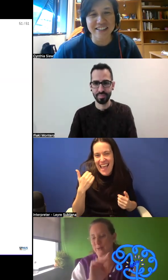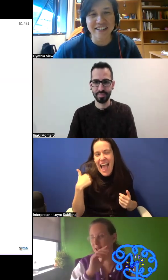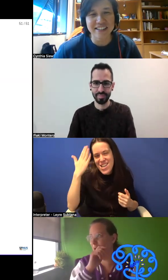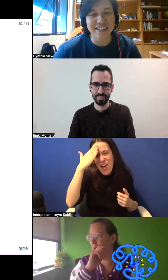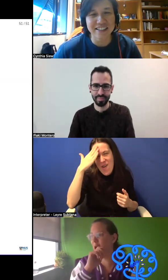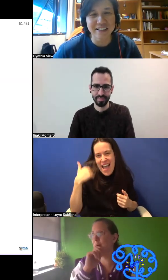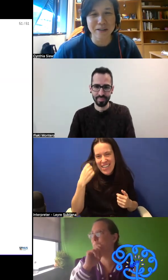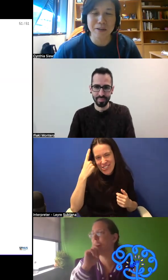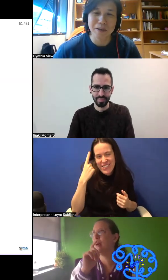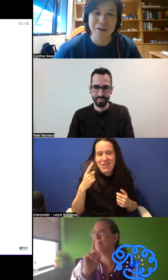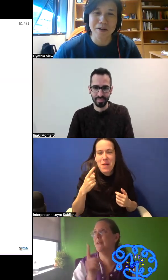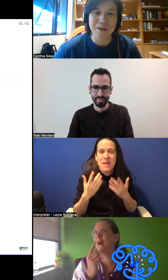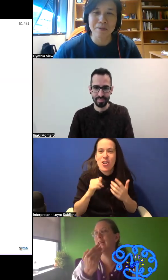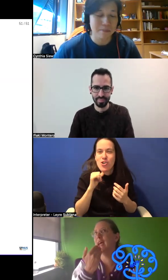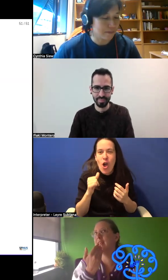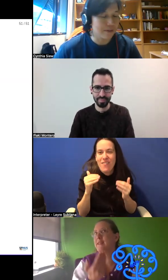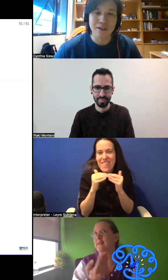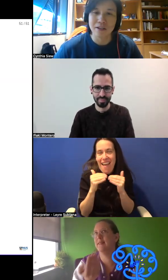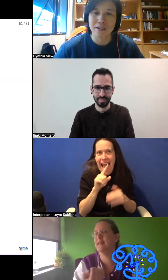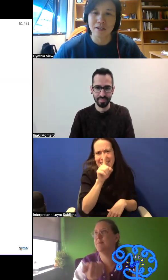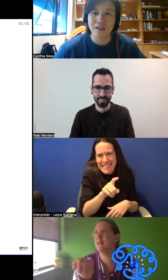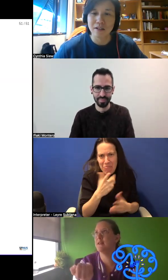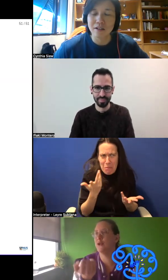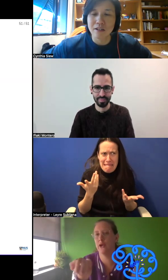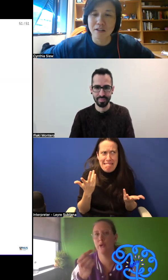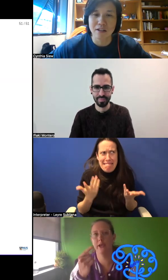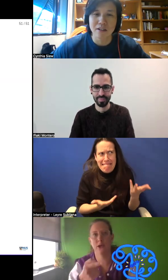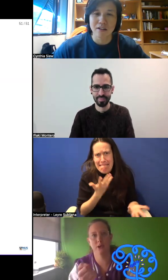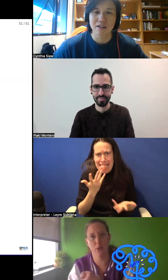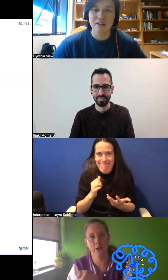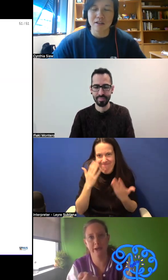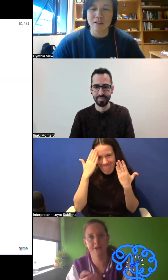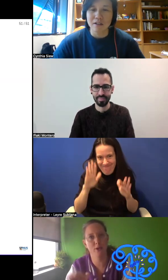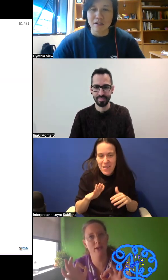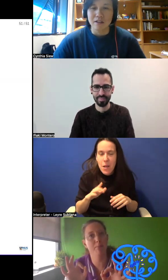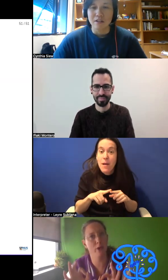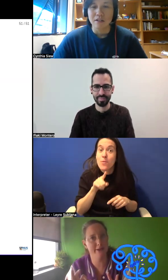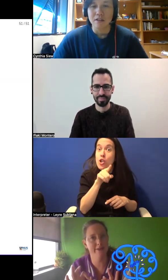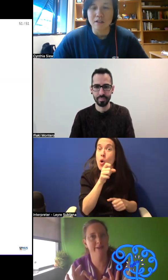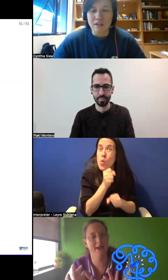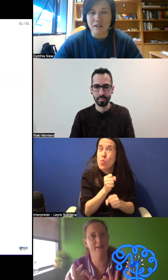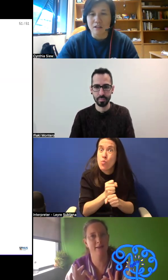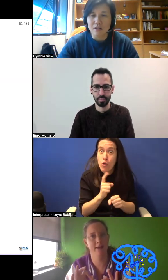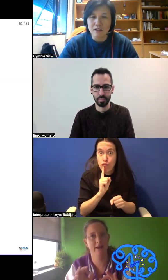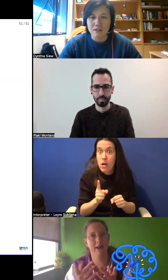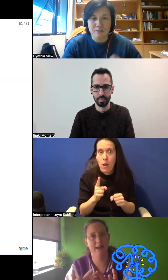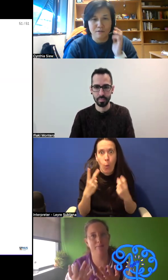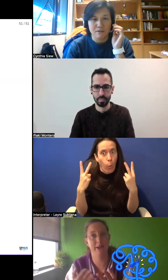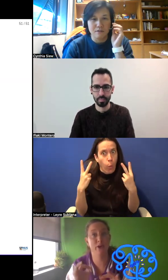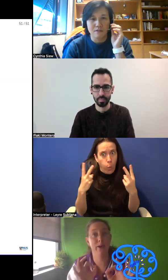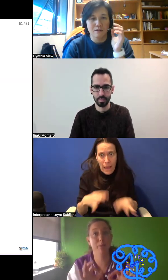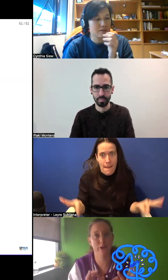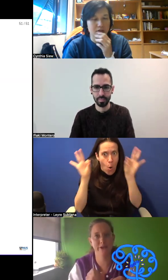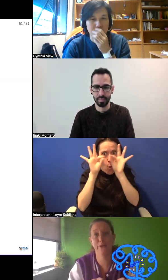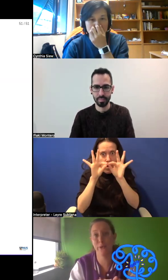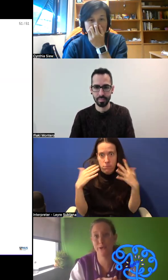to you. But I asked this because your work is so important and can be